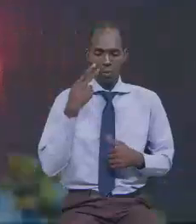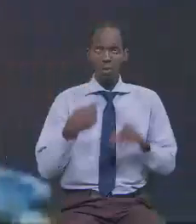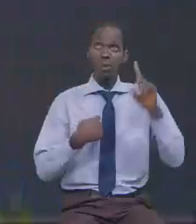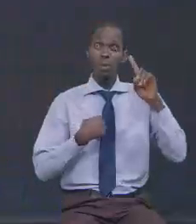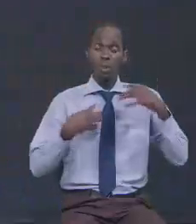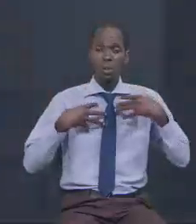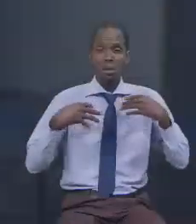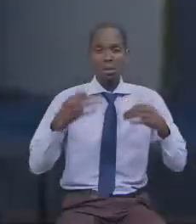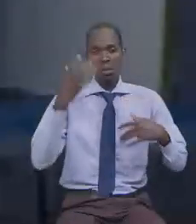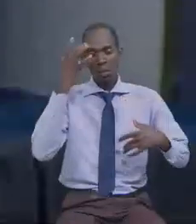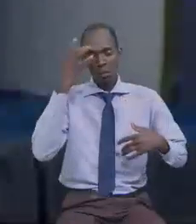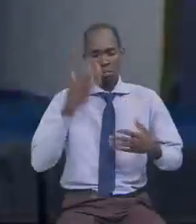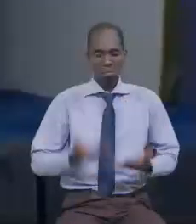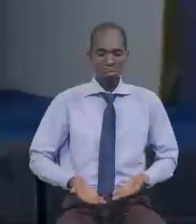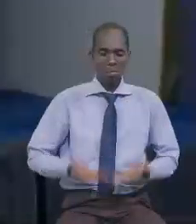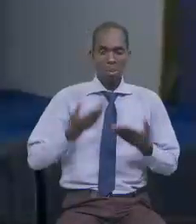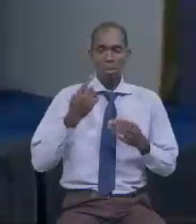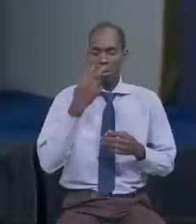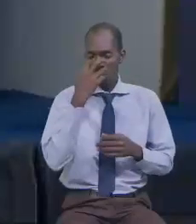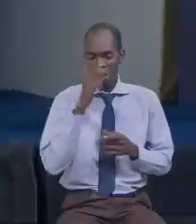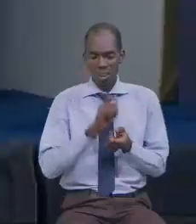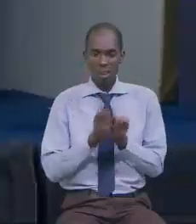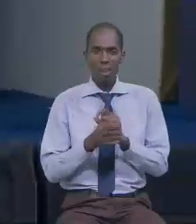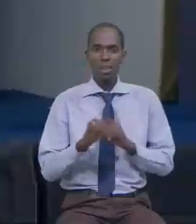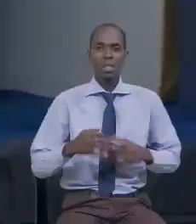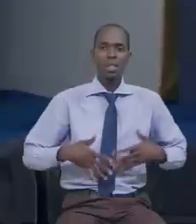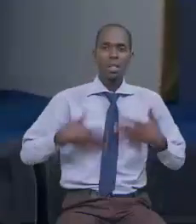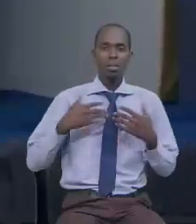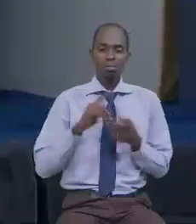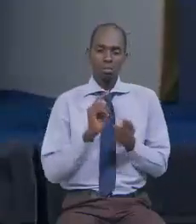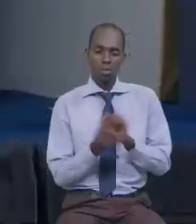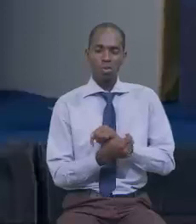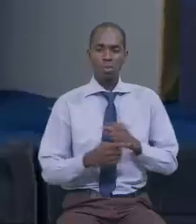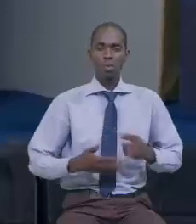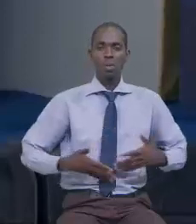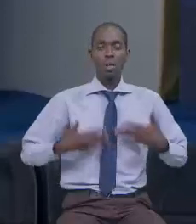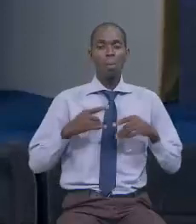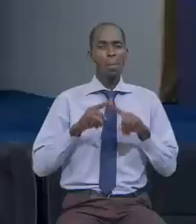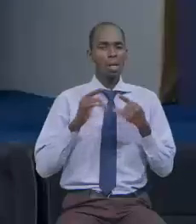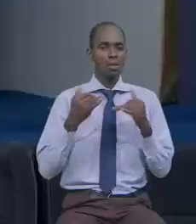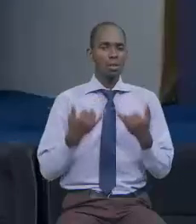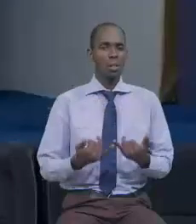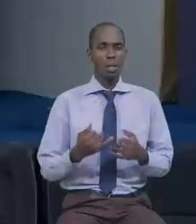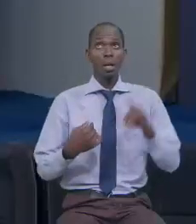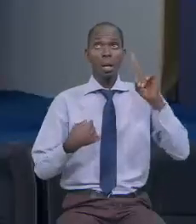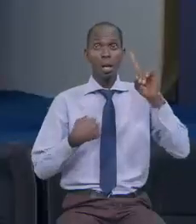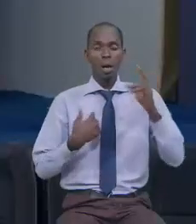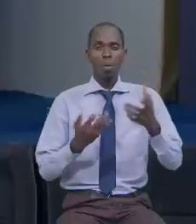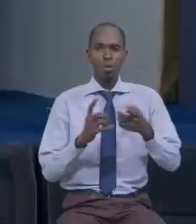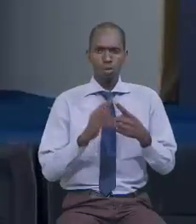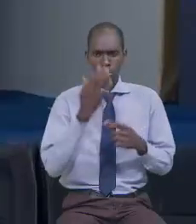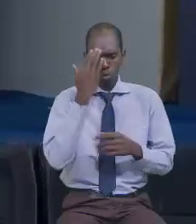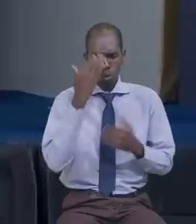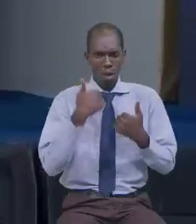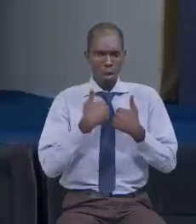raising up light, changing lives, transforming lives. But now, I want to know, have you experienced